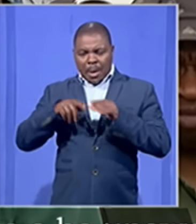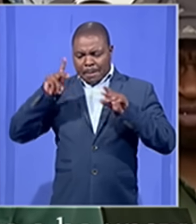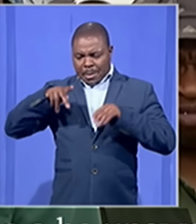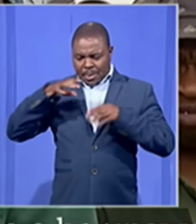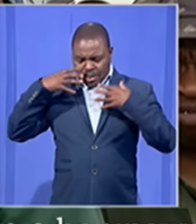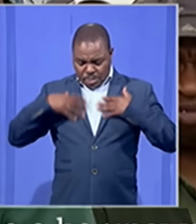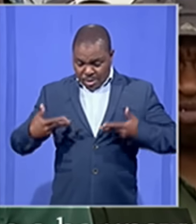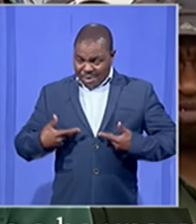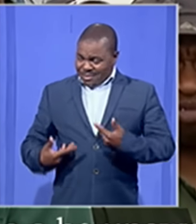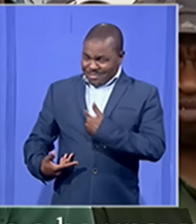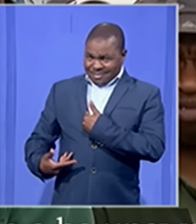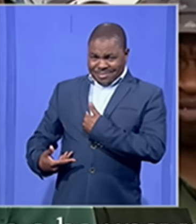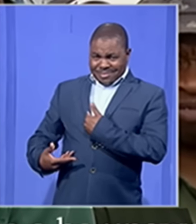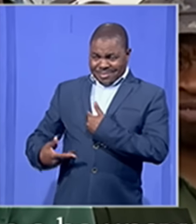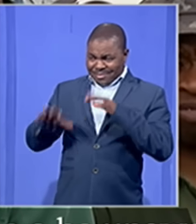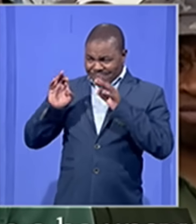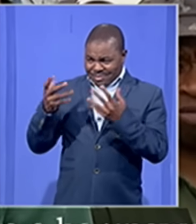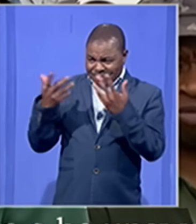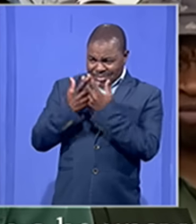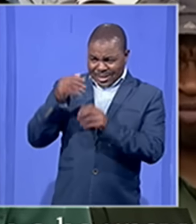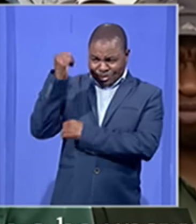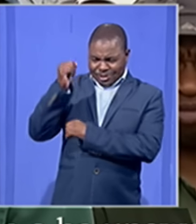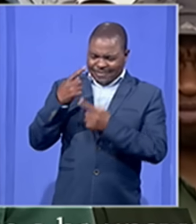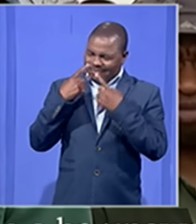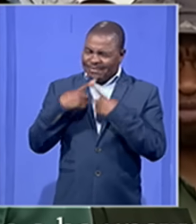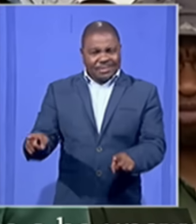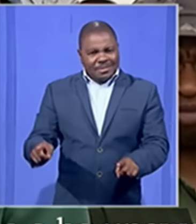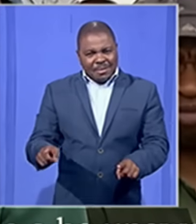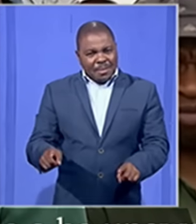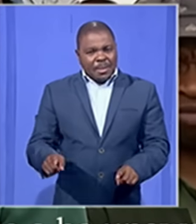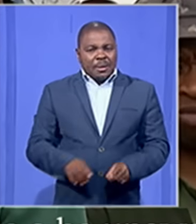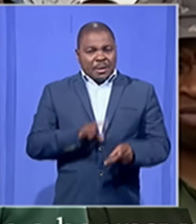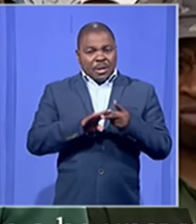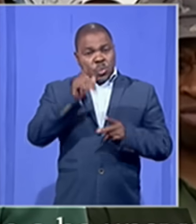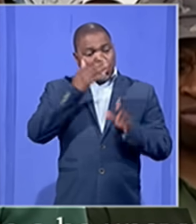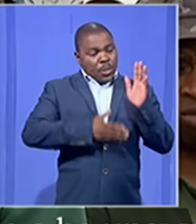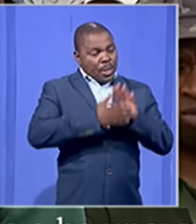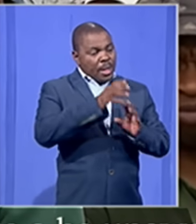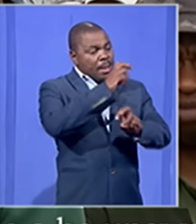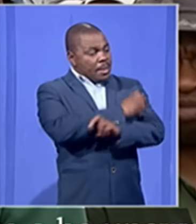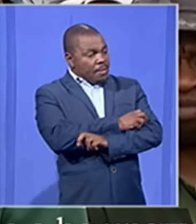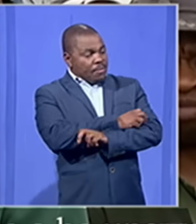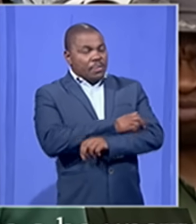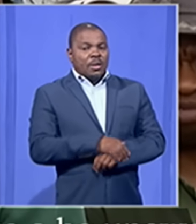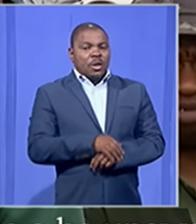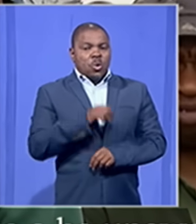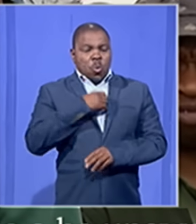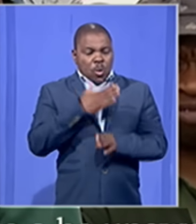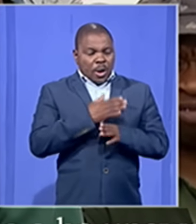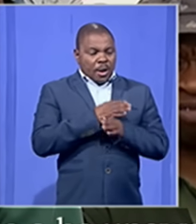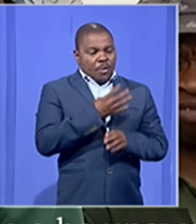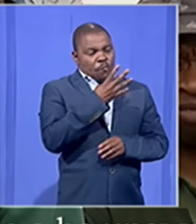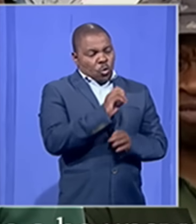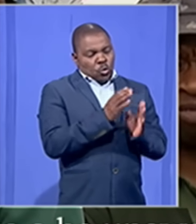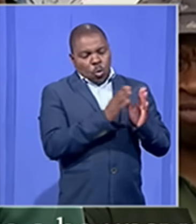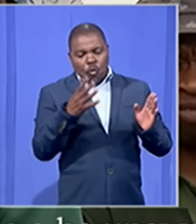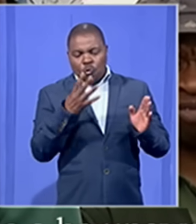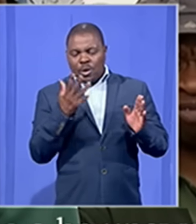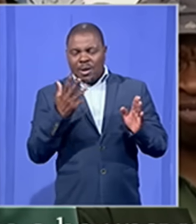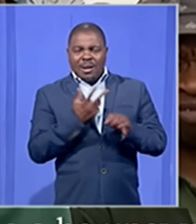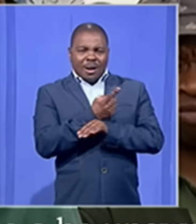apereng. Does it look like a PPE ya batho ba engineering? It's not. Imagine o ya lifting o bereka 40 to 48 hours per week ga o